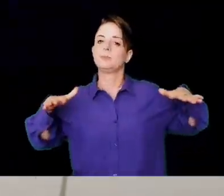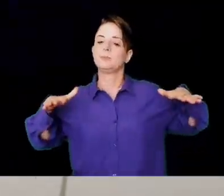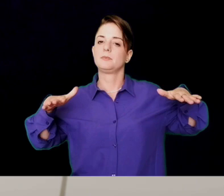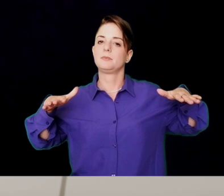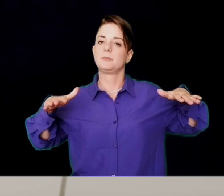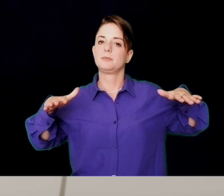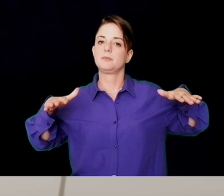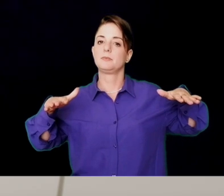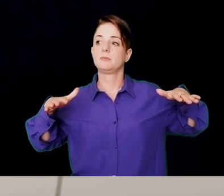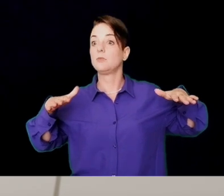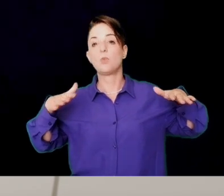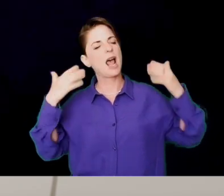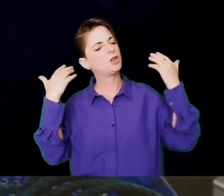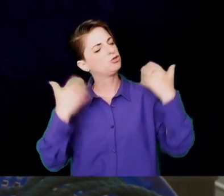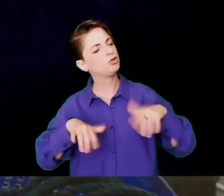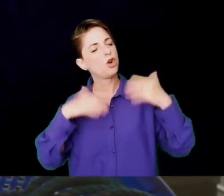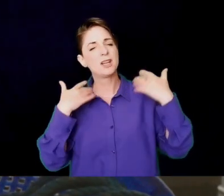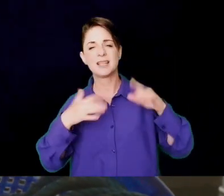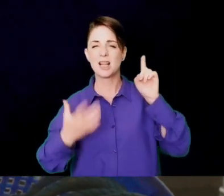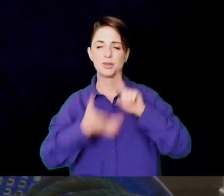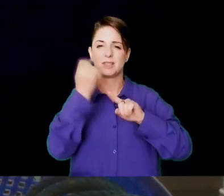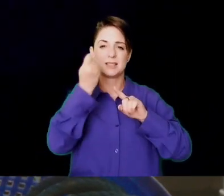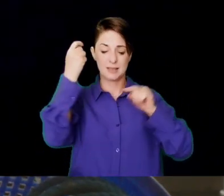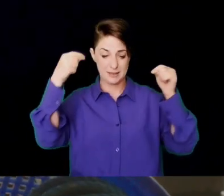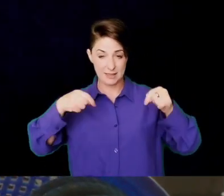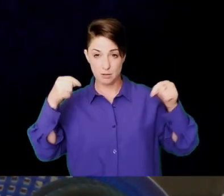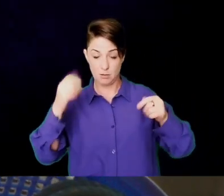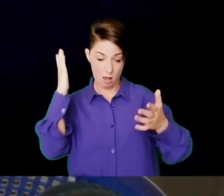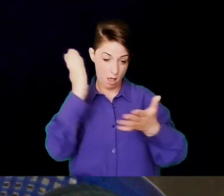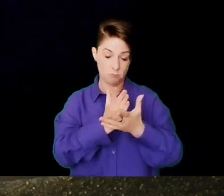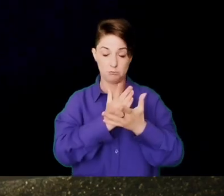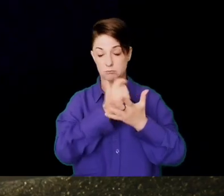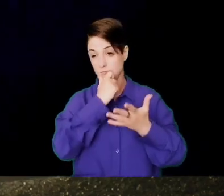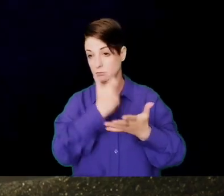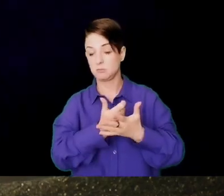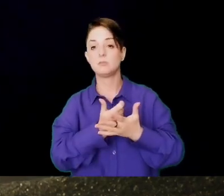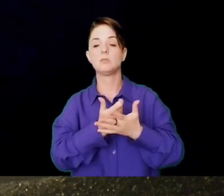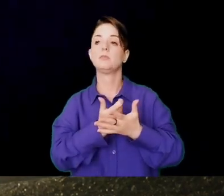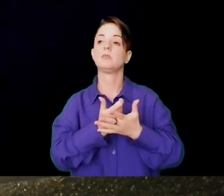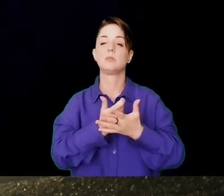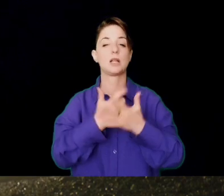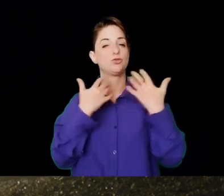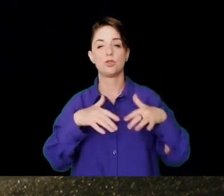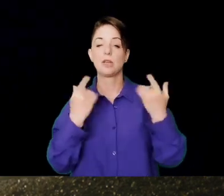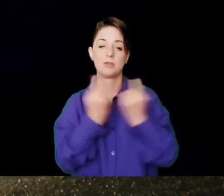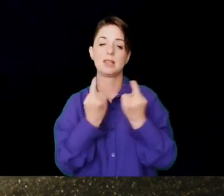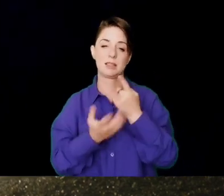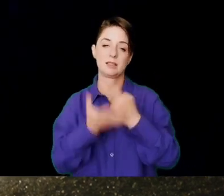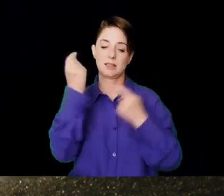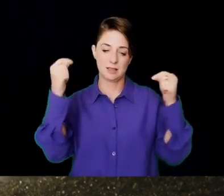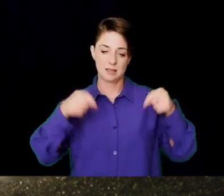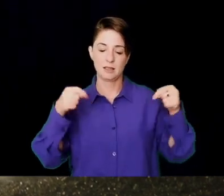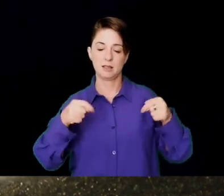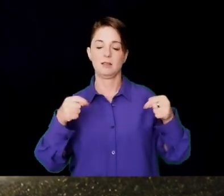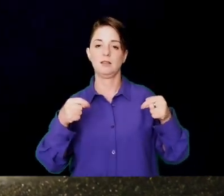environment? We've done some extraordinary things. I mean, some really groundbreaking and extraordinary